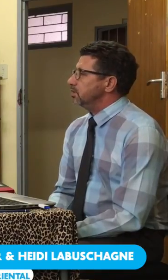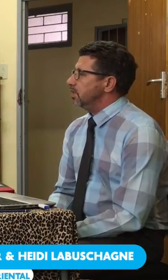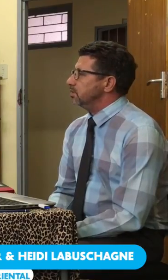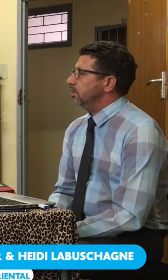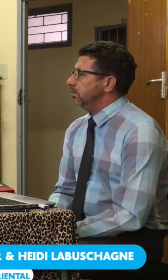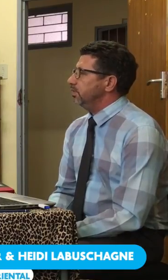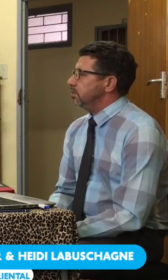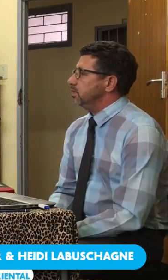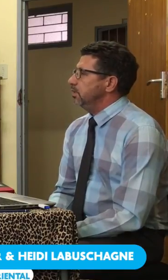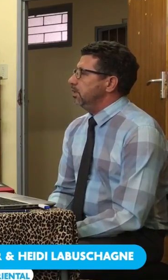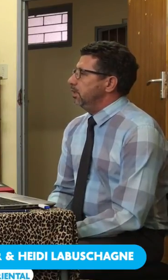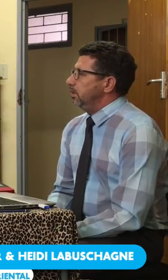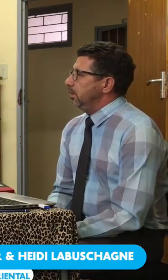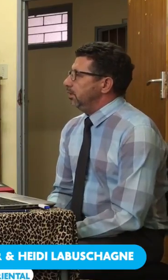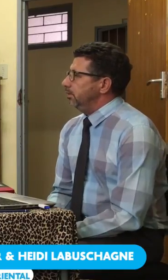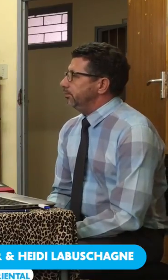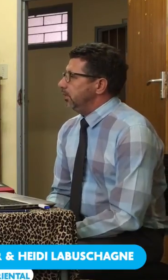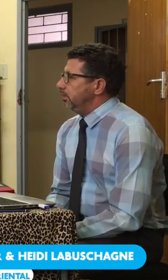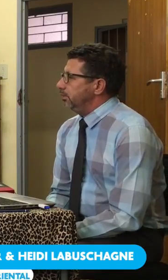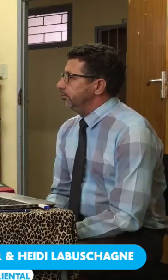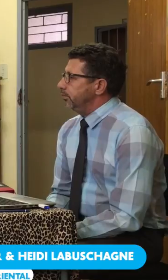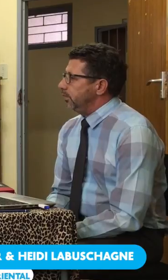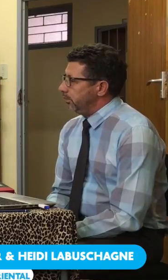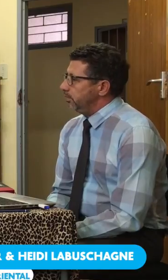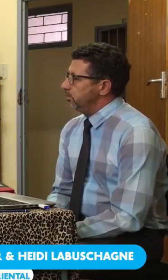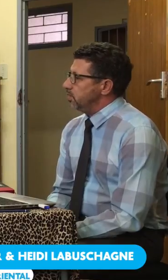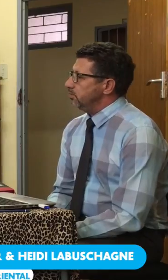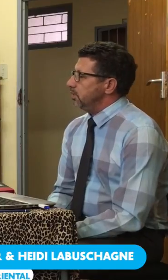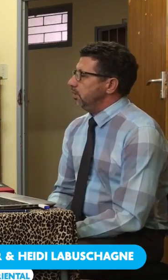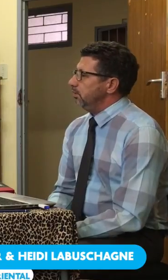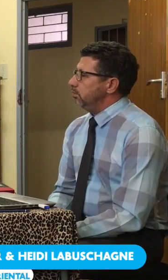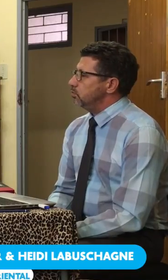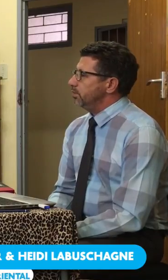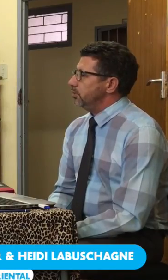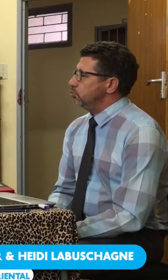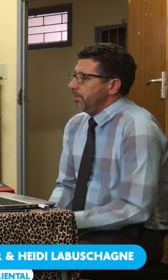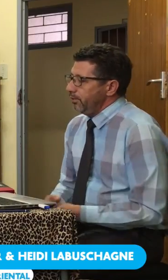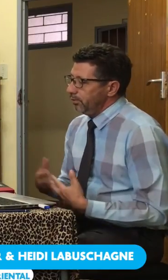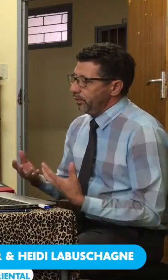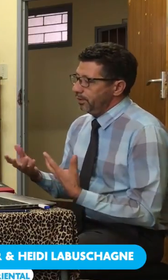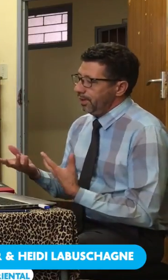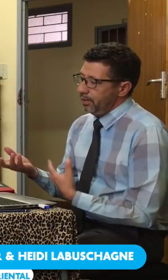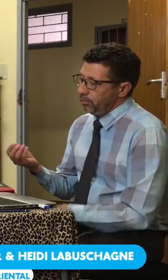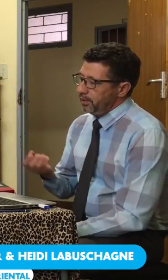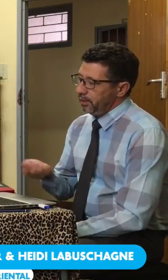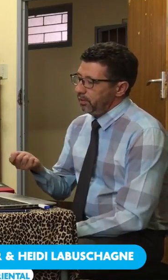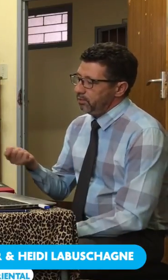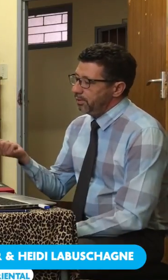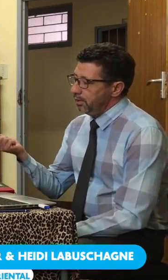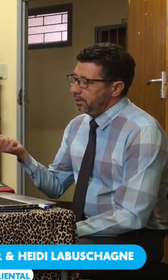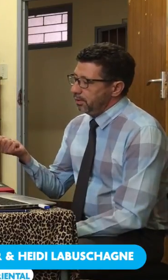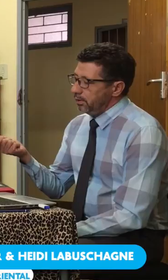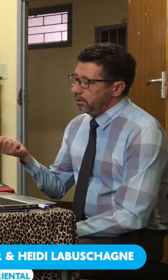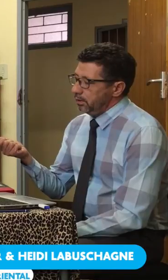use the exercises and activities uh themselves and they can also try to i don't know whether they are allowed but they can